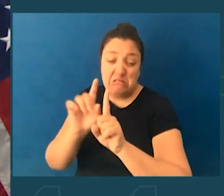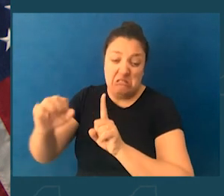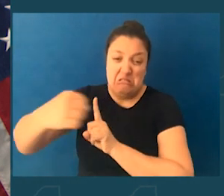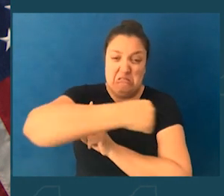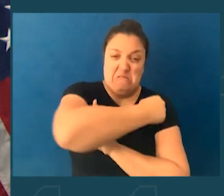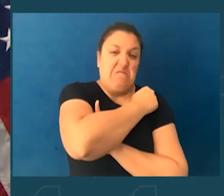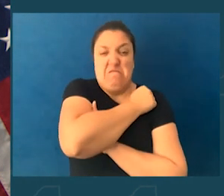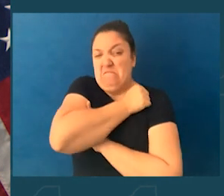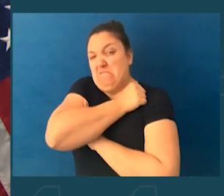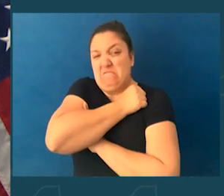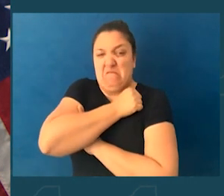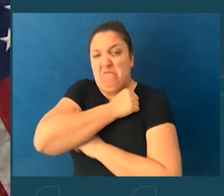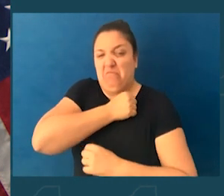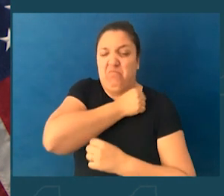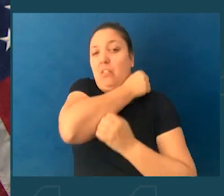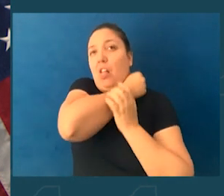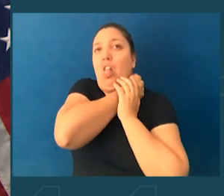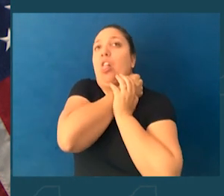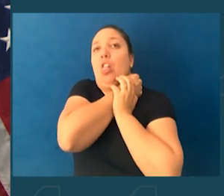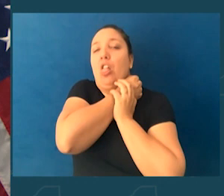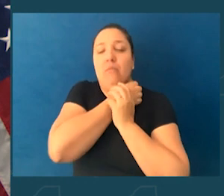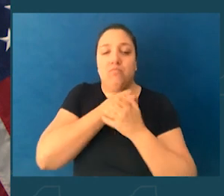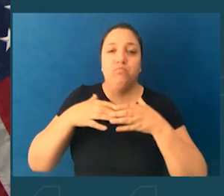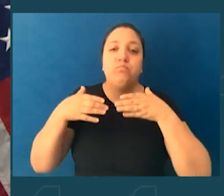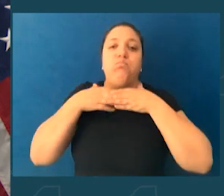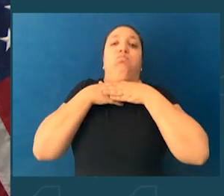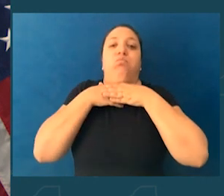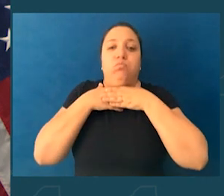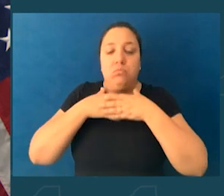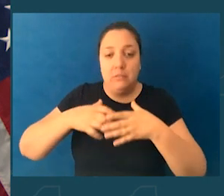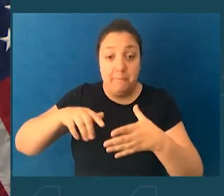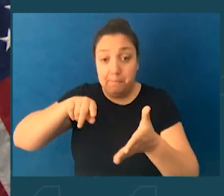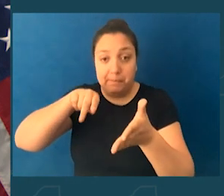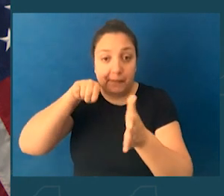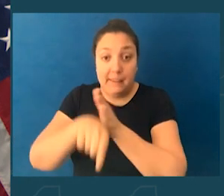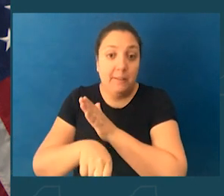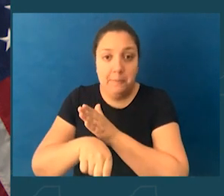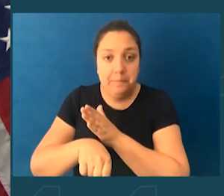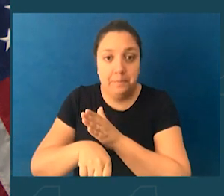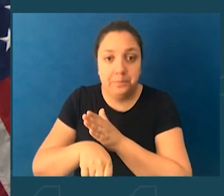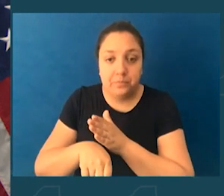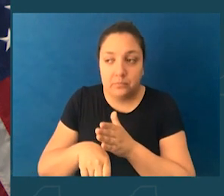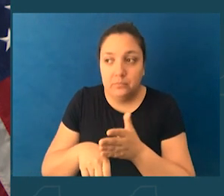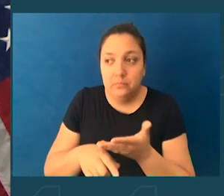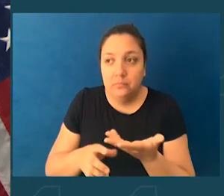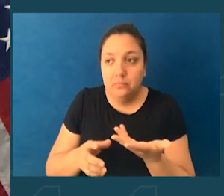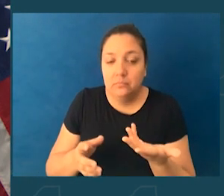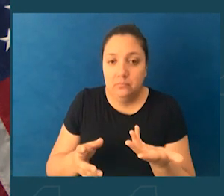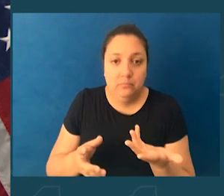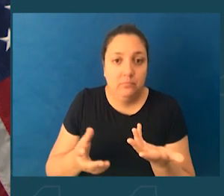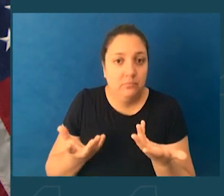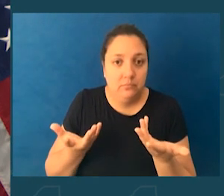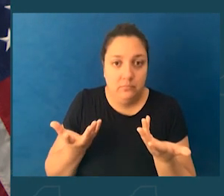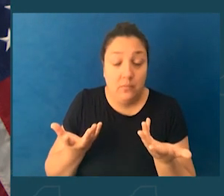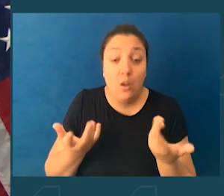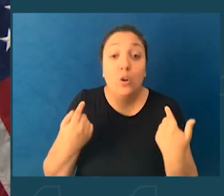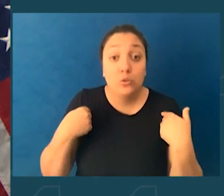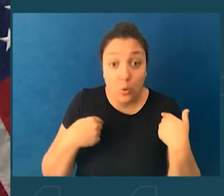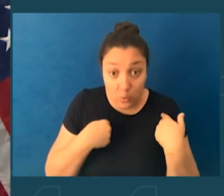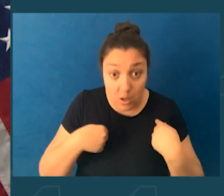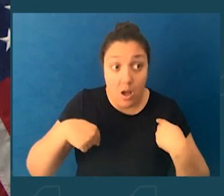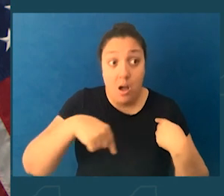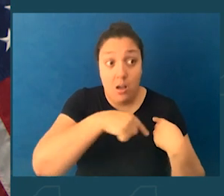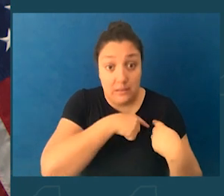they're not relegated to that kind of life. So those of us in government, it is a wake-up